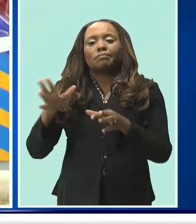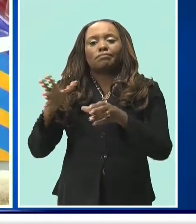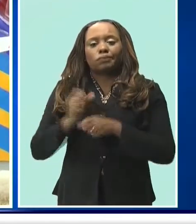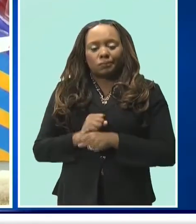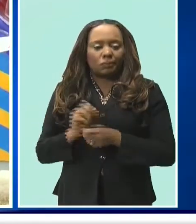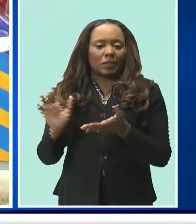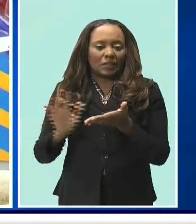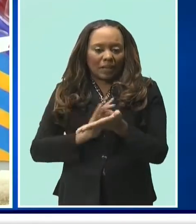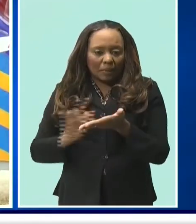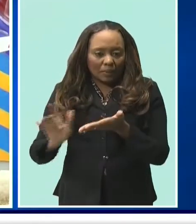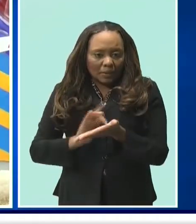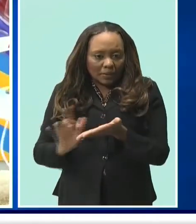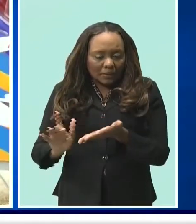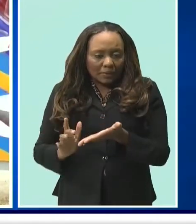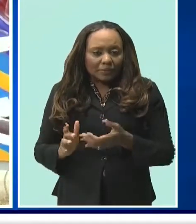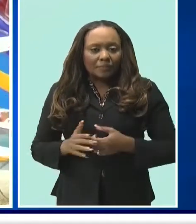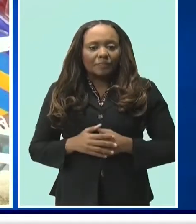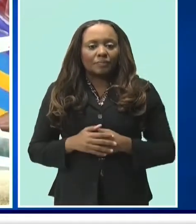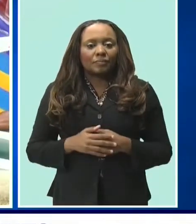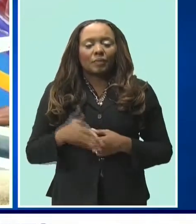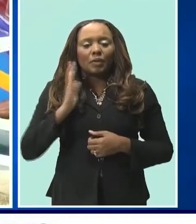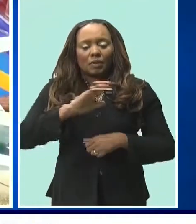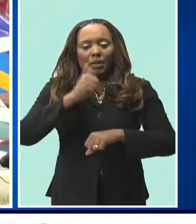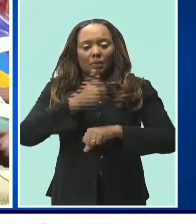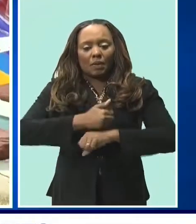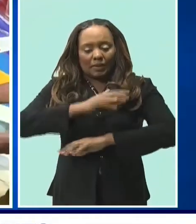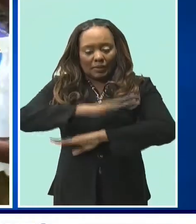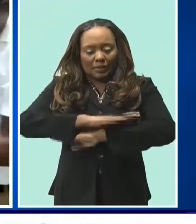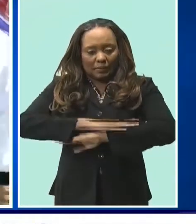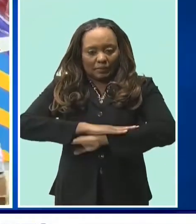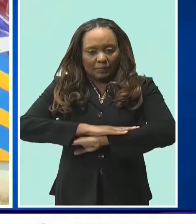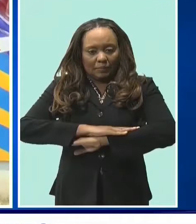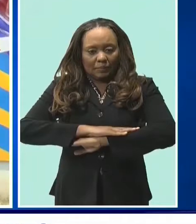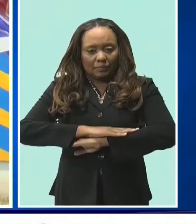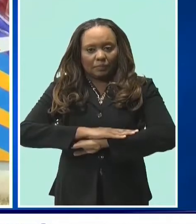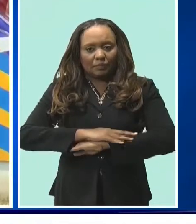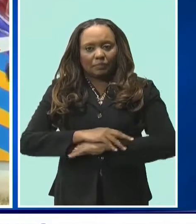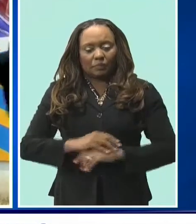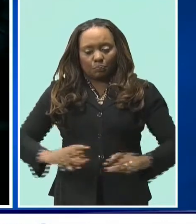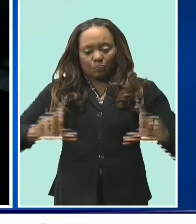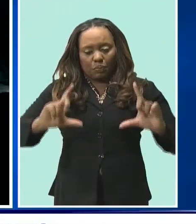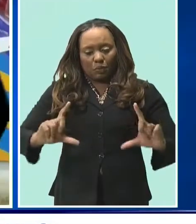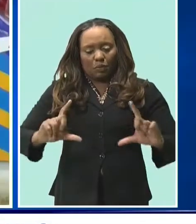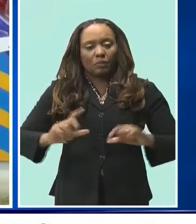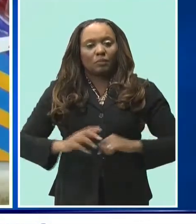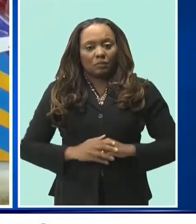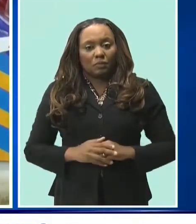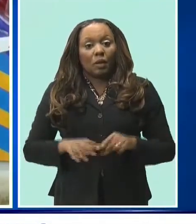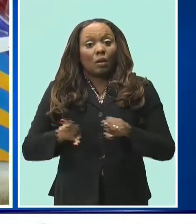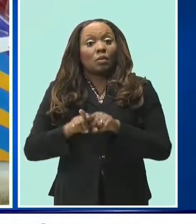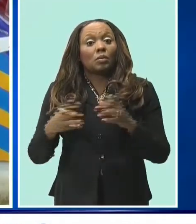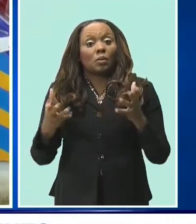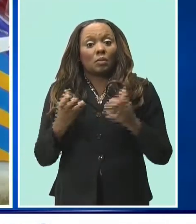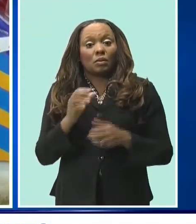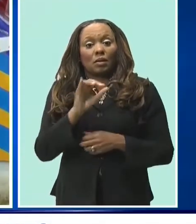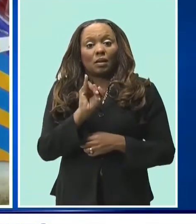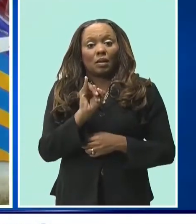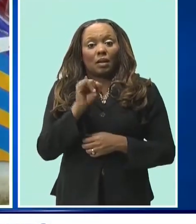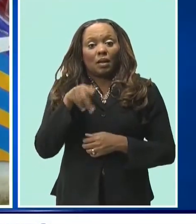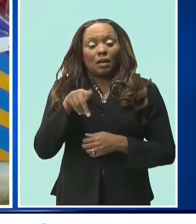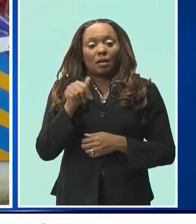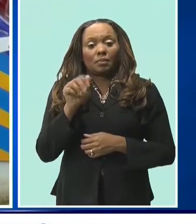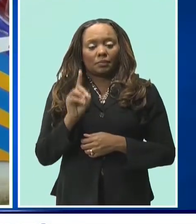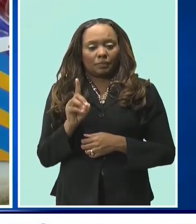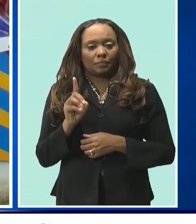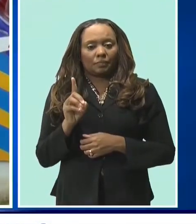will be positioned on the desk. What we are also aiming to do is to get some iPads, some Apple iPads